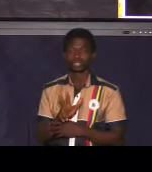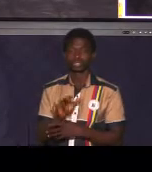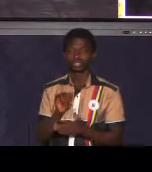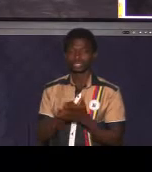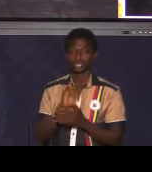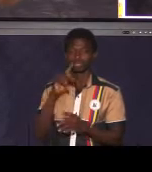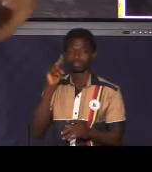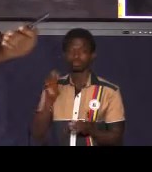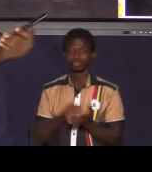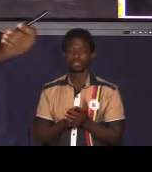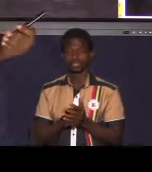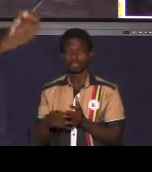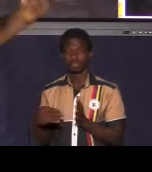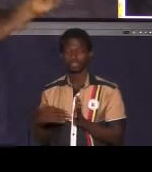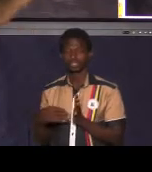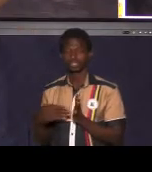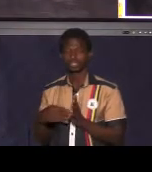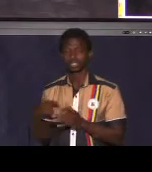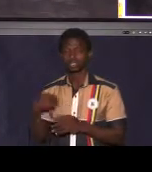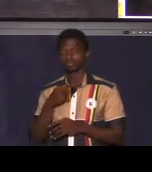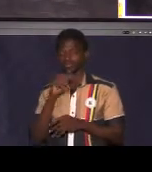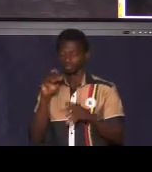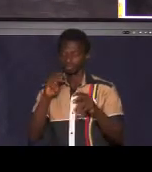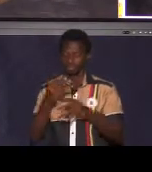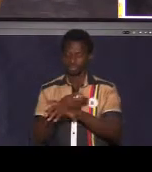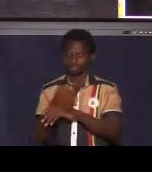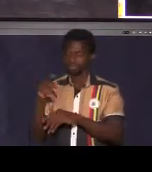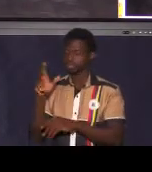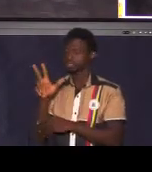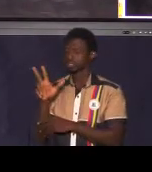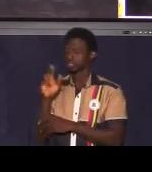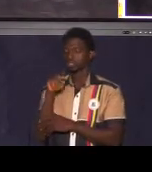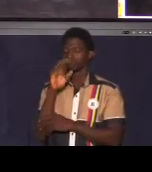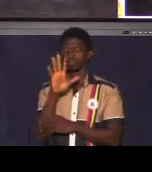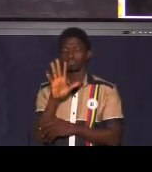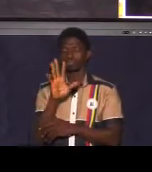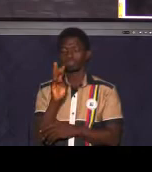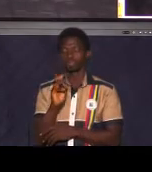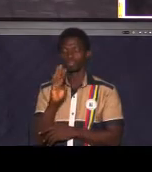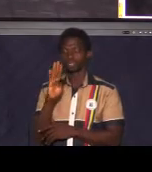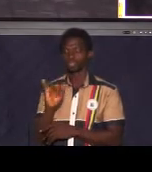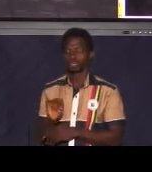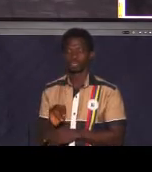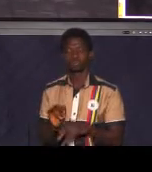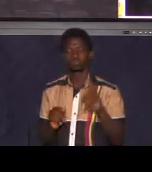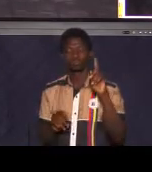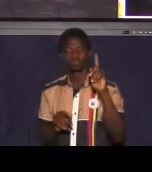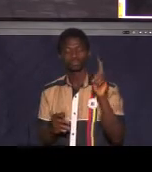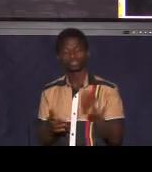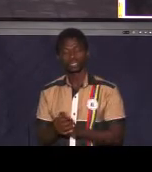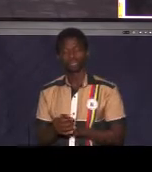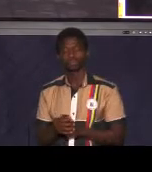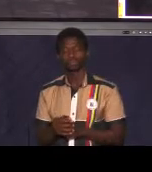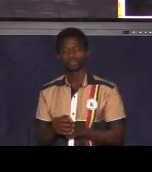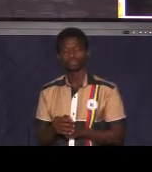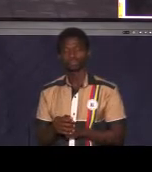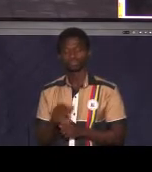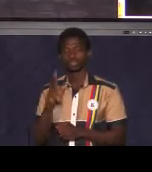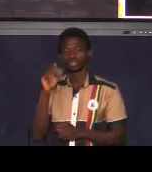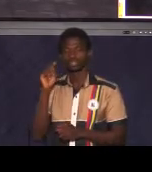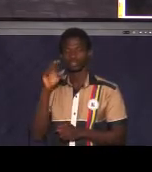2, 3. That's 1,000 again. So we're multiplying our 3.5 meters by 1,000.